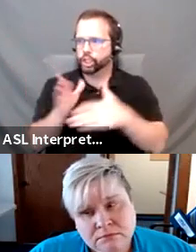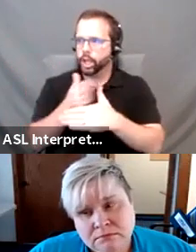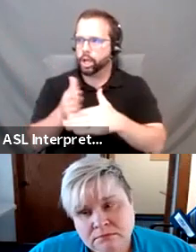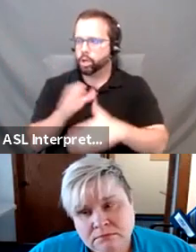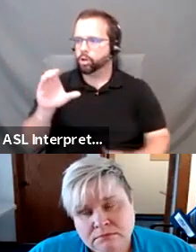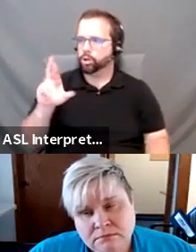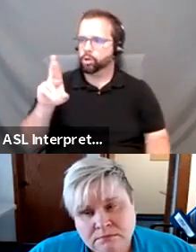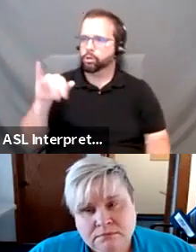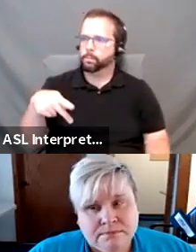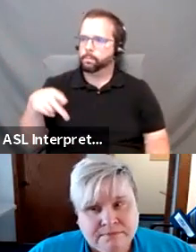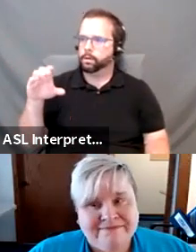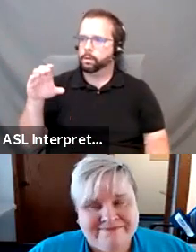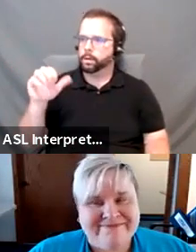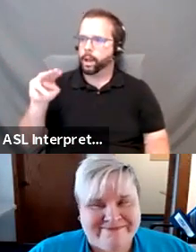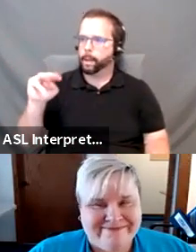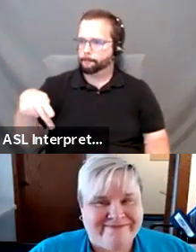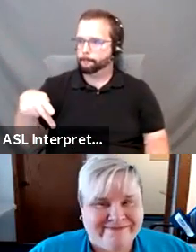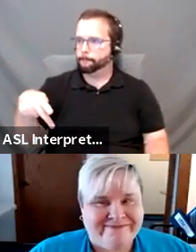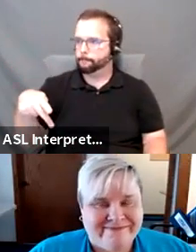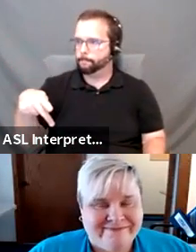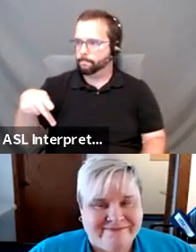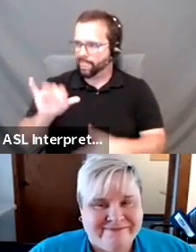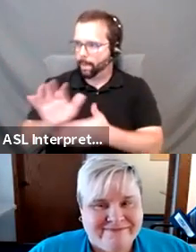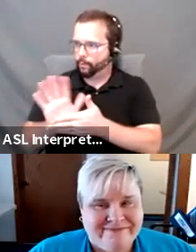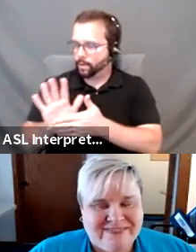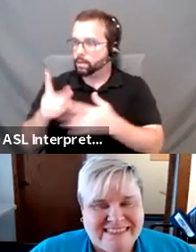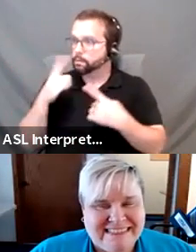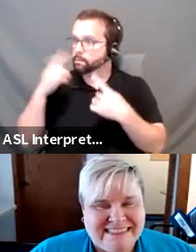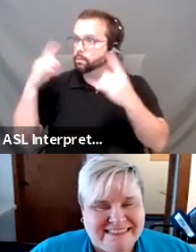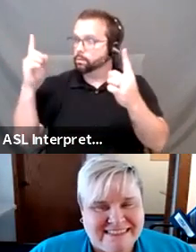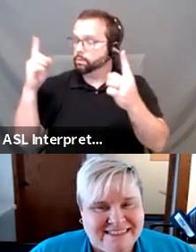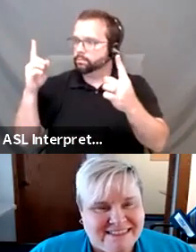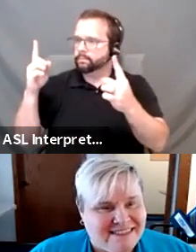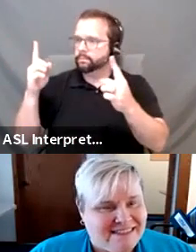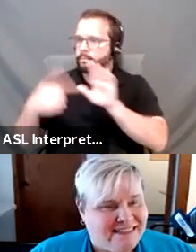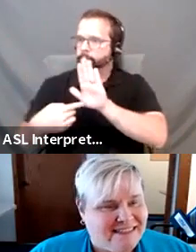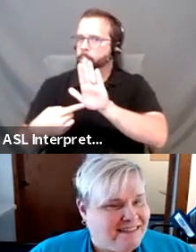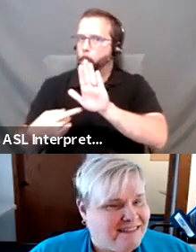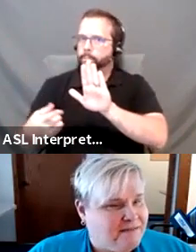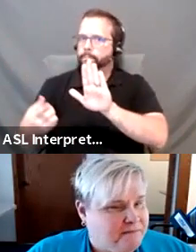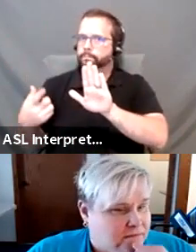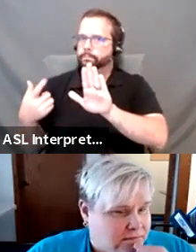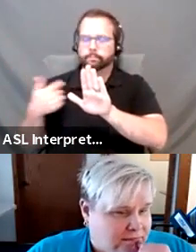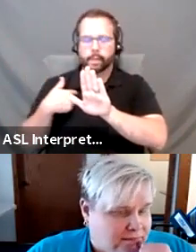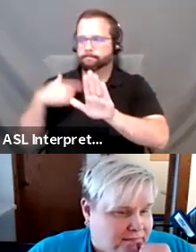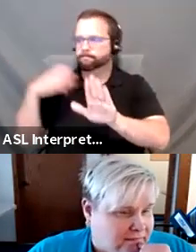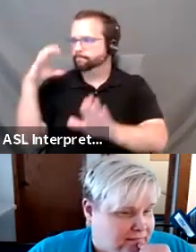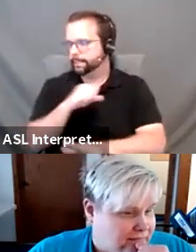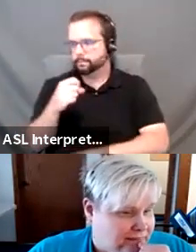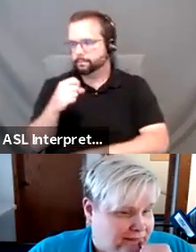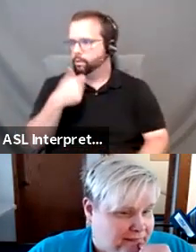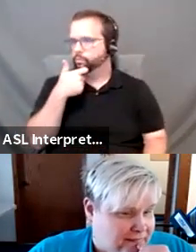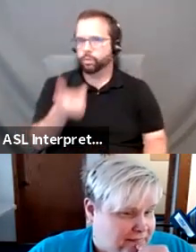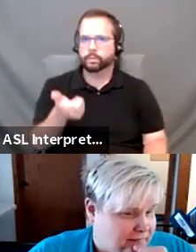will follow up on how they did that, because I didn't learn that either. I ran into, we can screen share this. This is great. And then a big